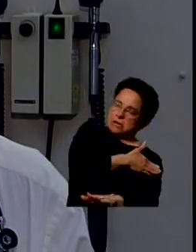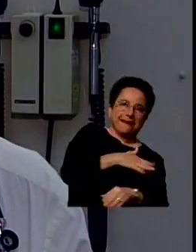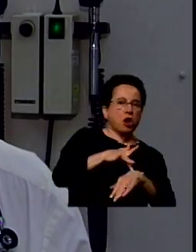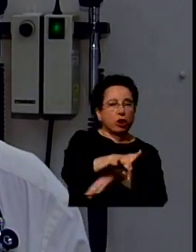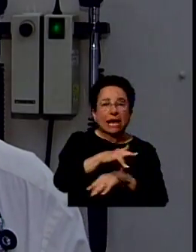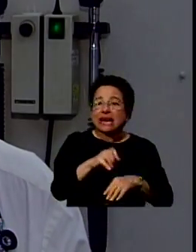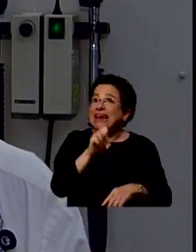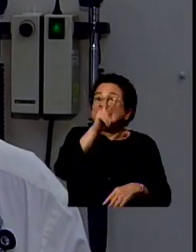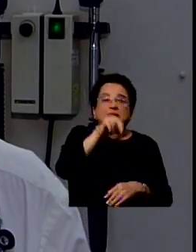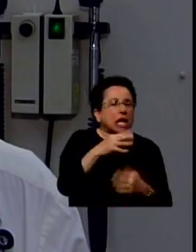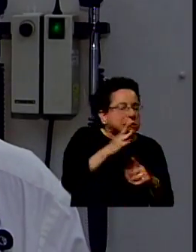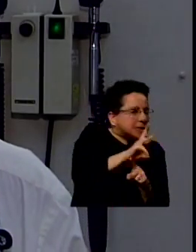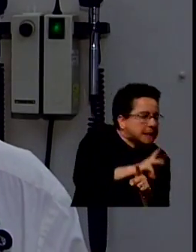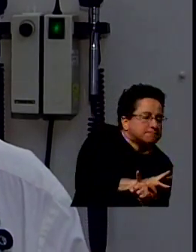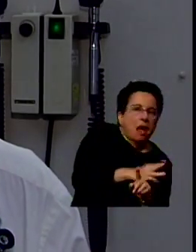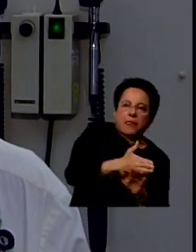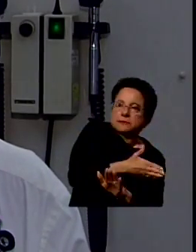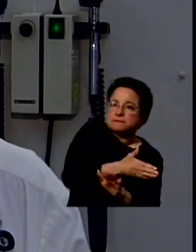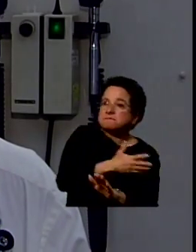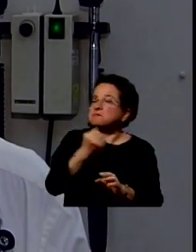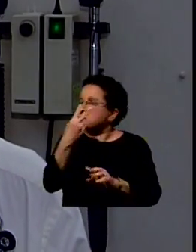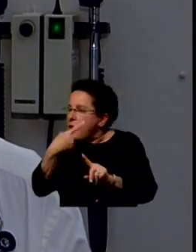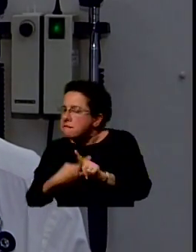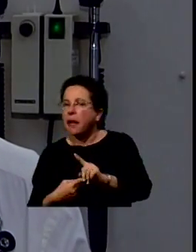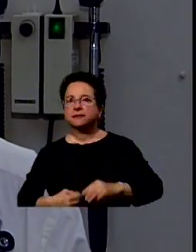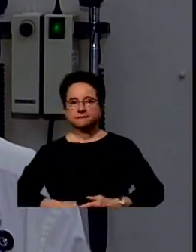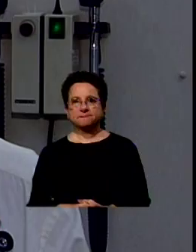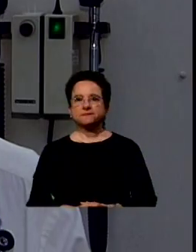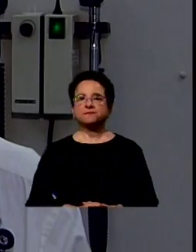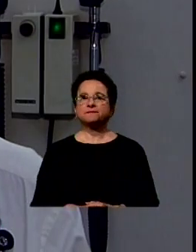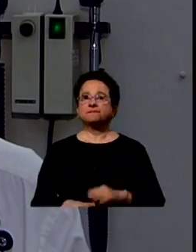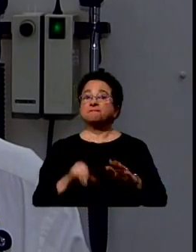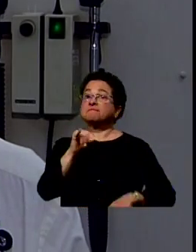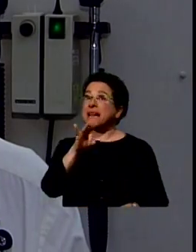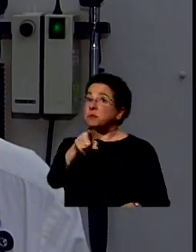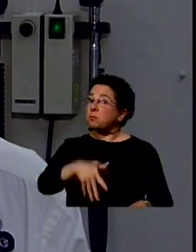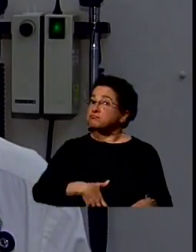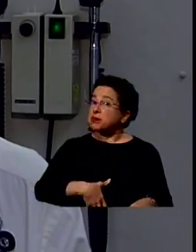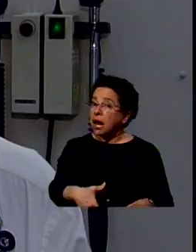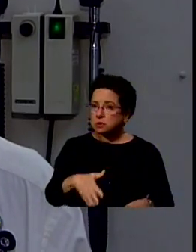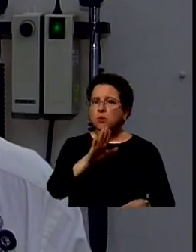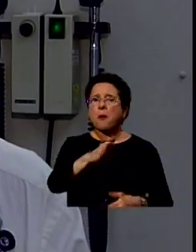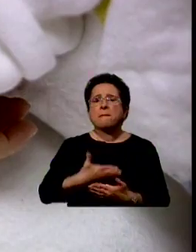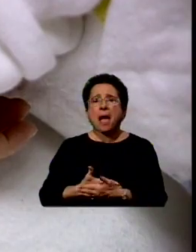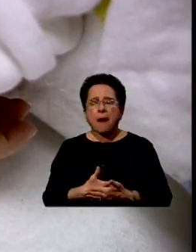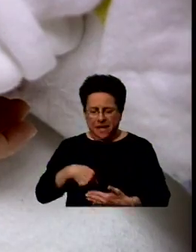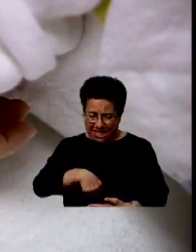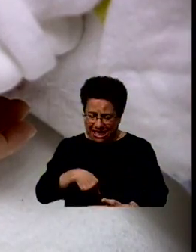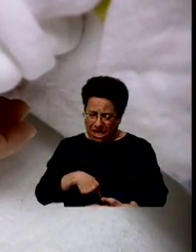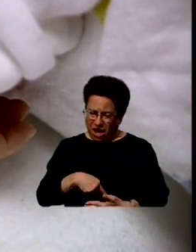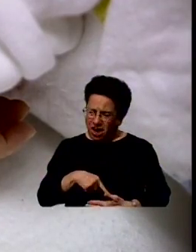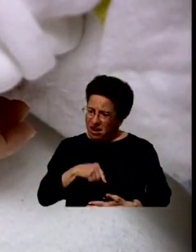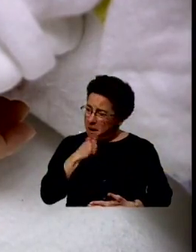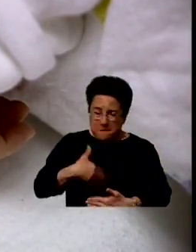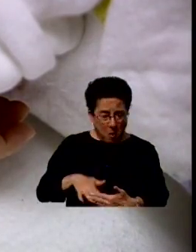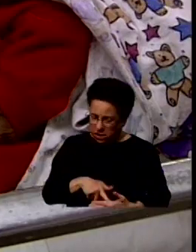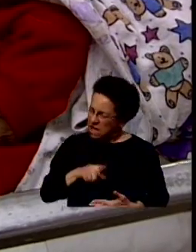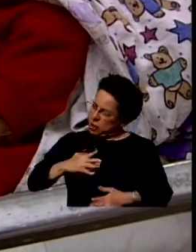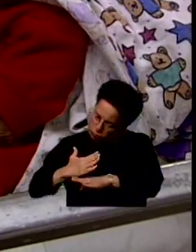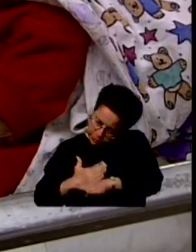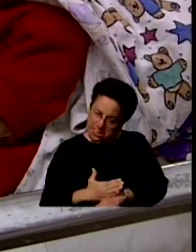you probably should start testing even earlier than the requirement, starting at 6 months, 9 months, or 12 months of age. If you're